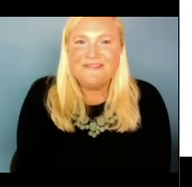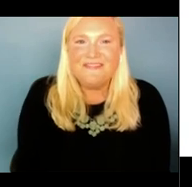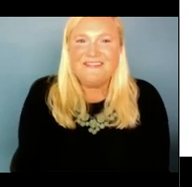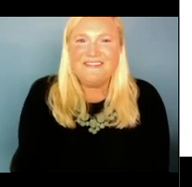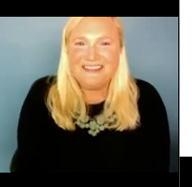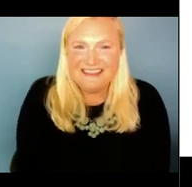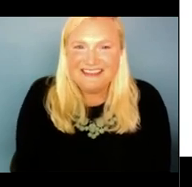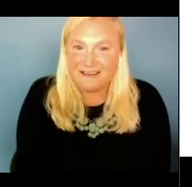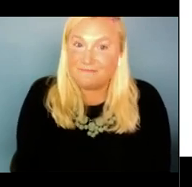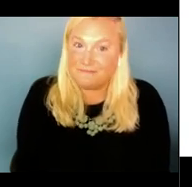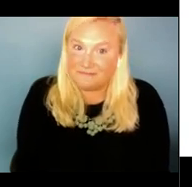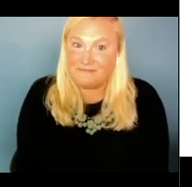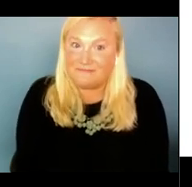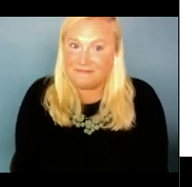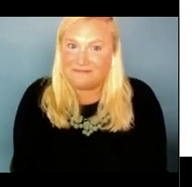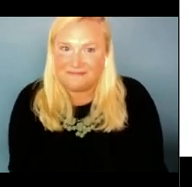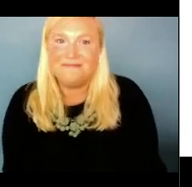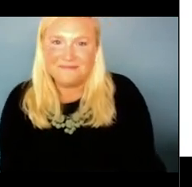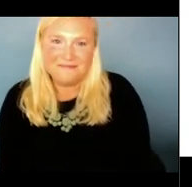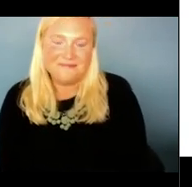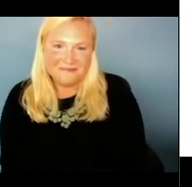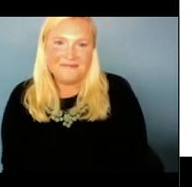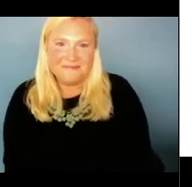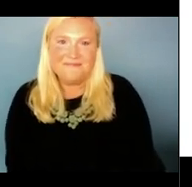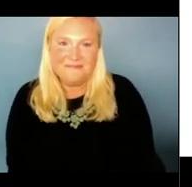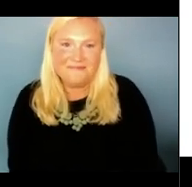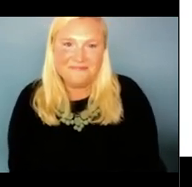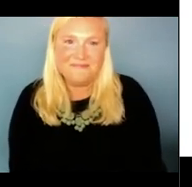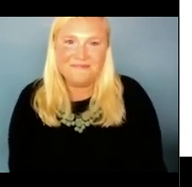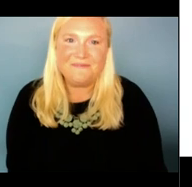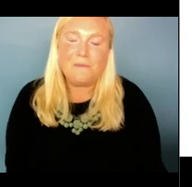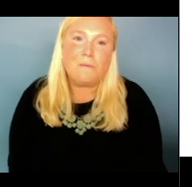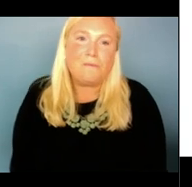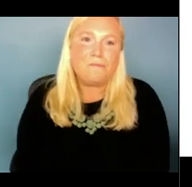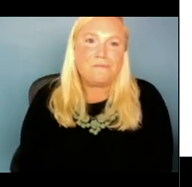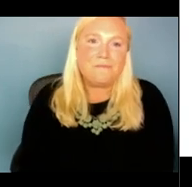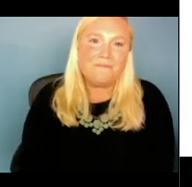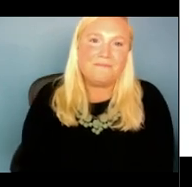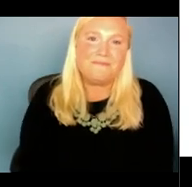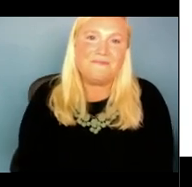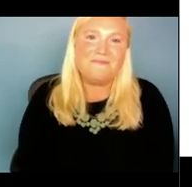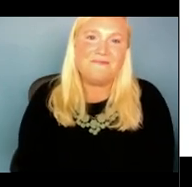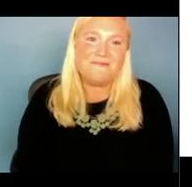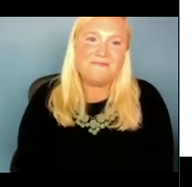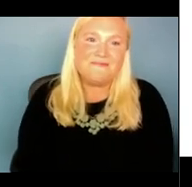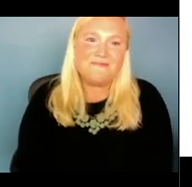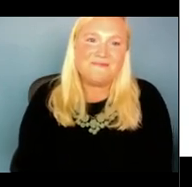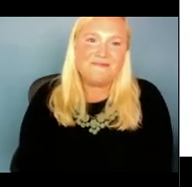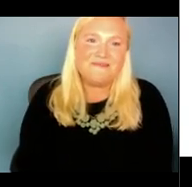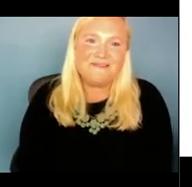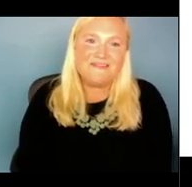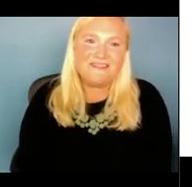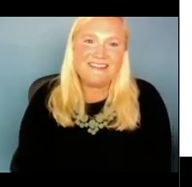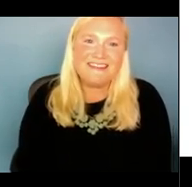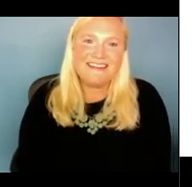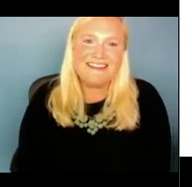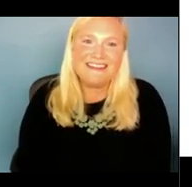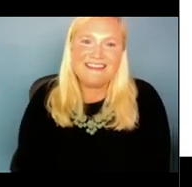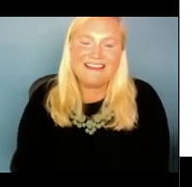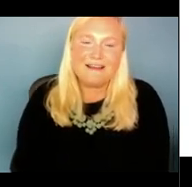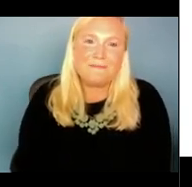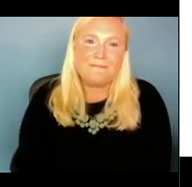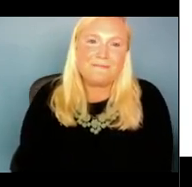that's a good phrase? And I just kind of exploded, like, oh my God, yes, you've got to go do that. And so I text her back, said, we got to get on the phone, we got to start talking